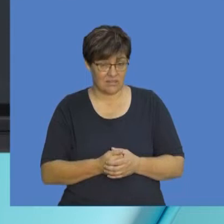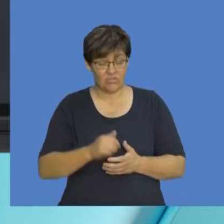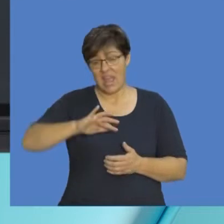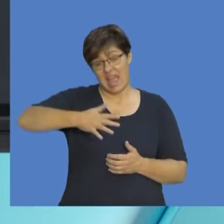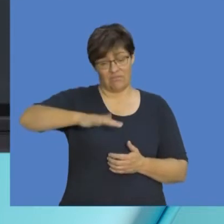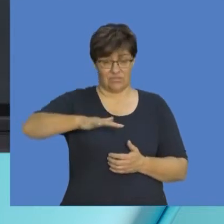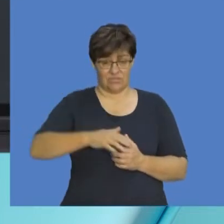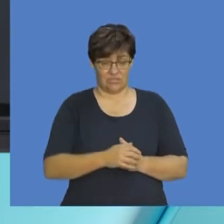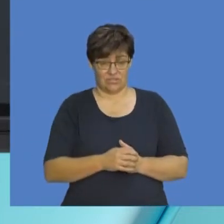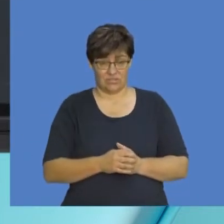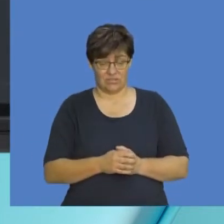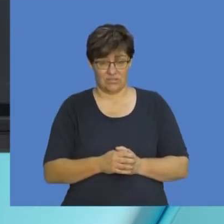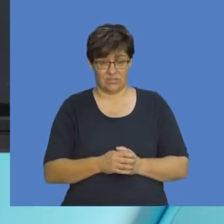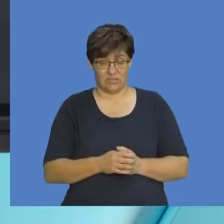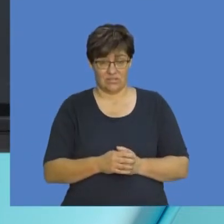This means on average,